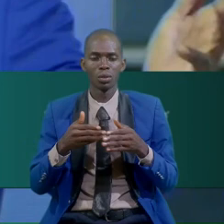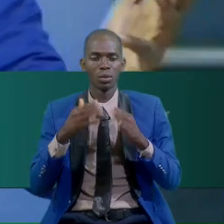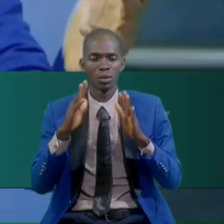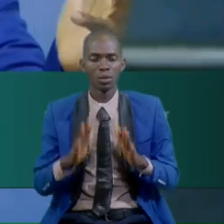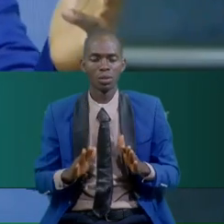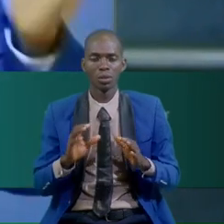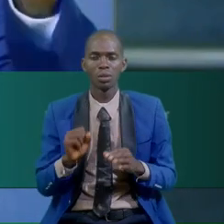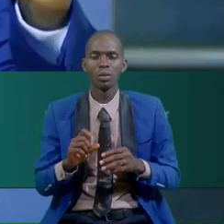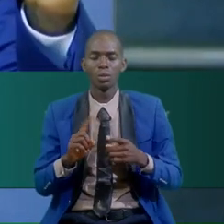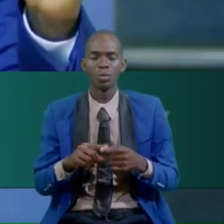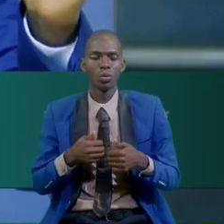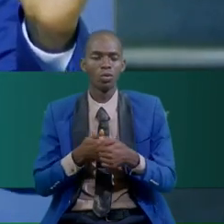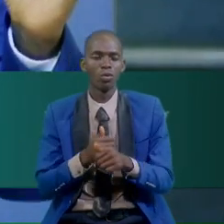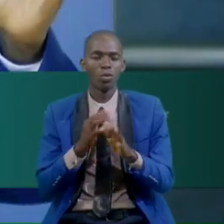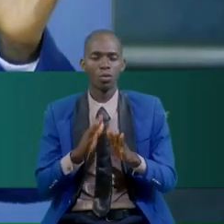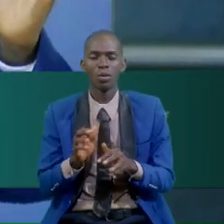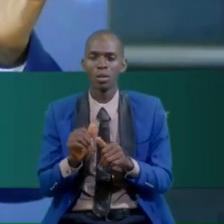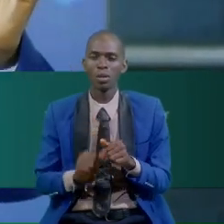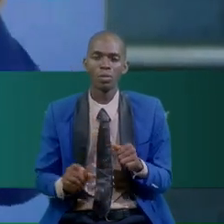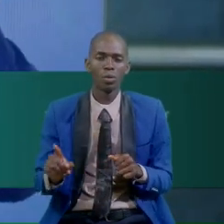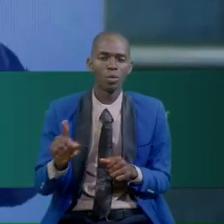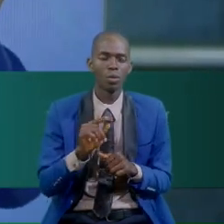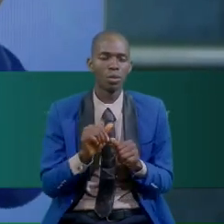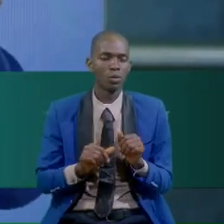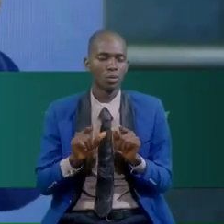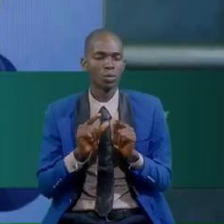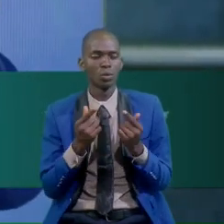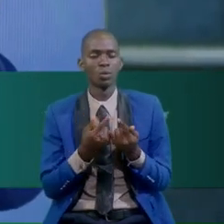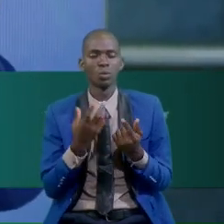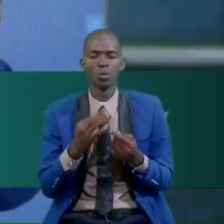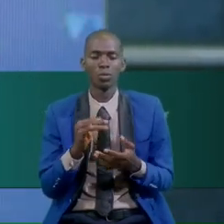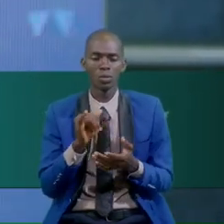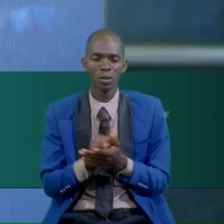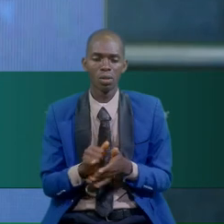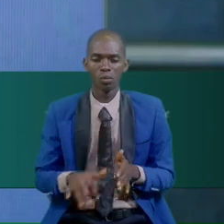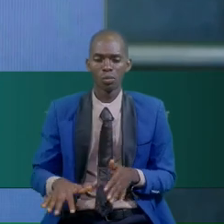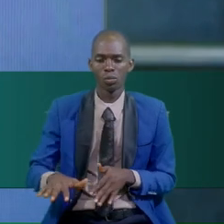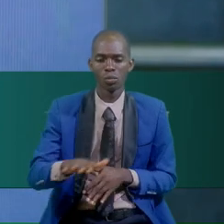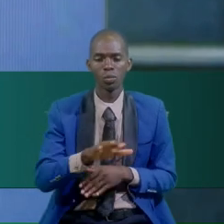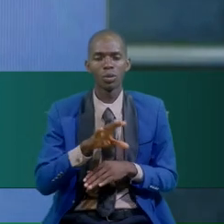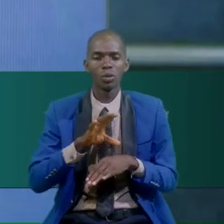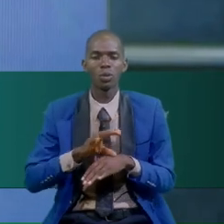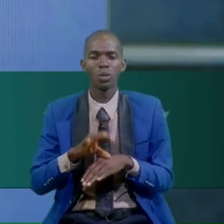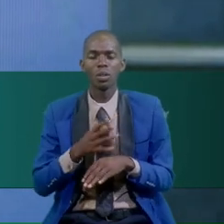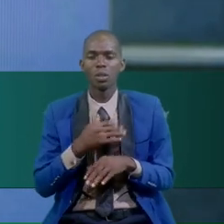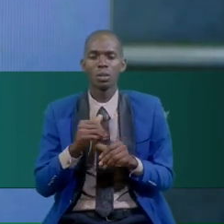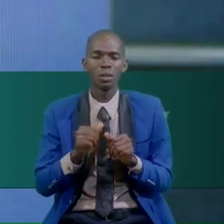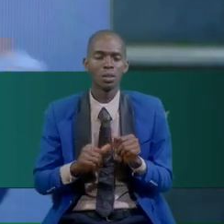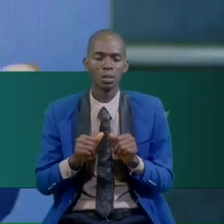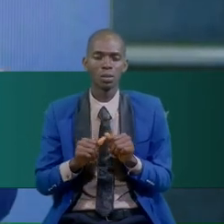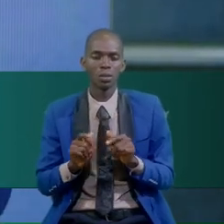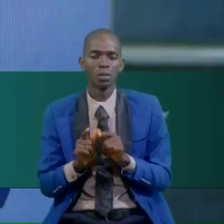everyone, every section of that local church, And every section of